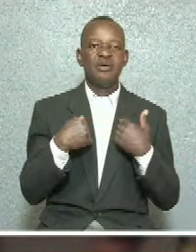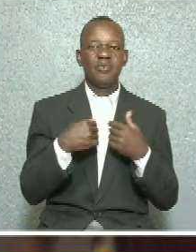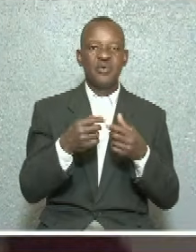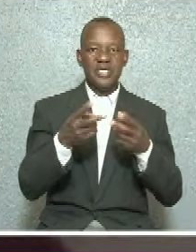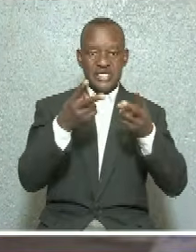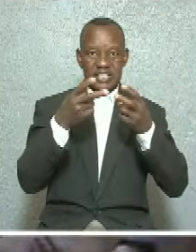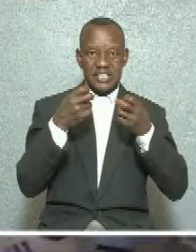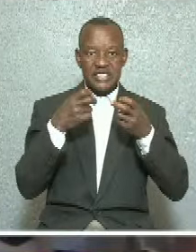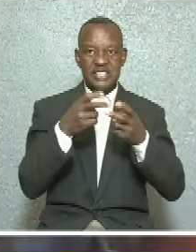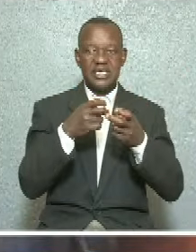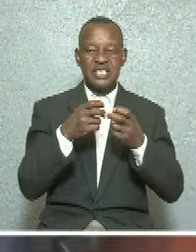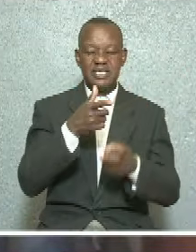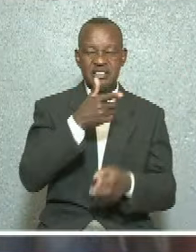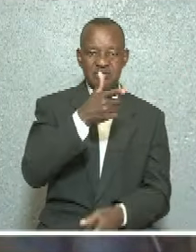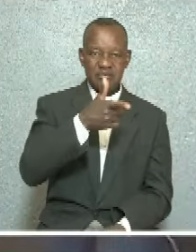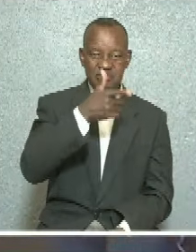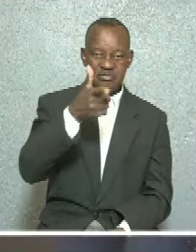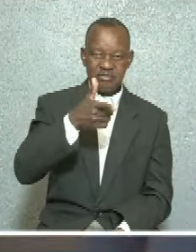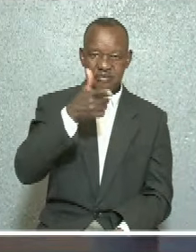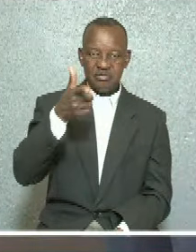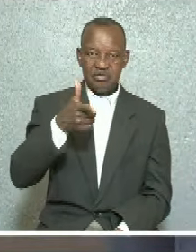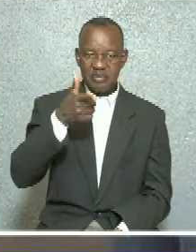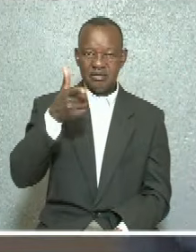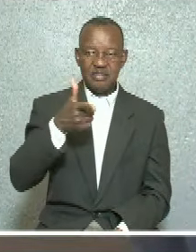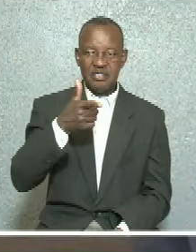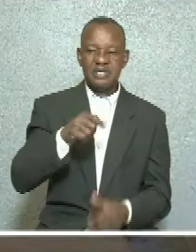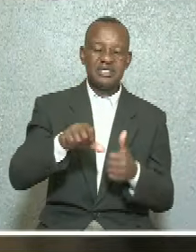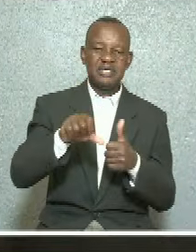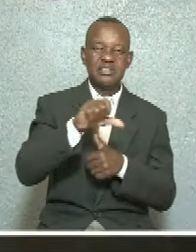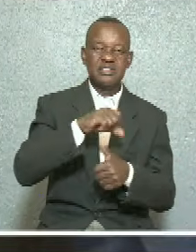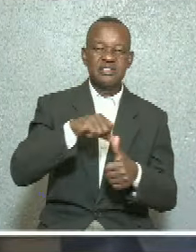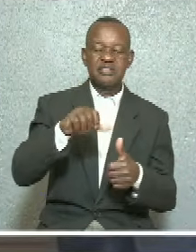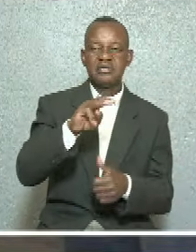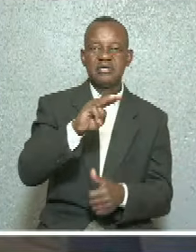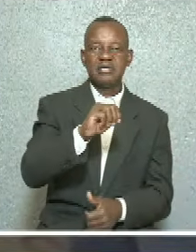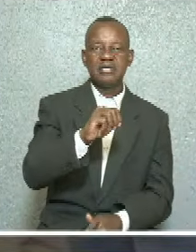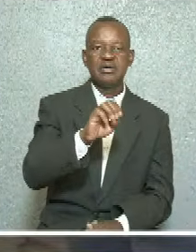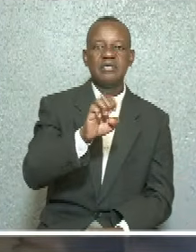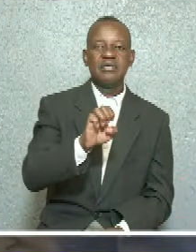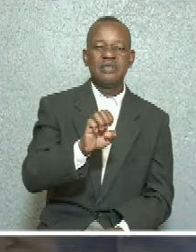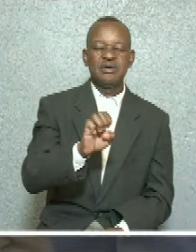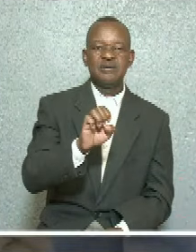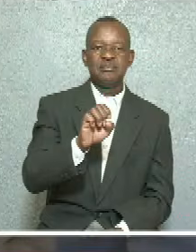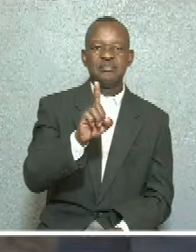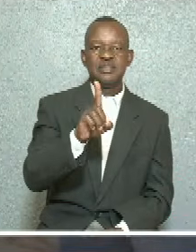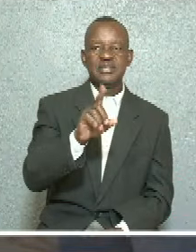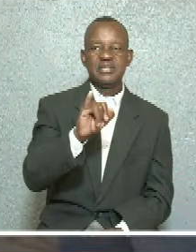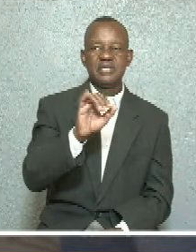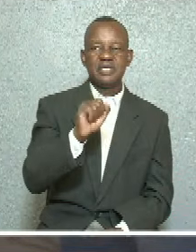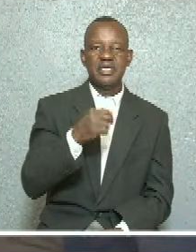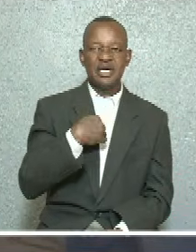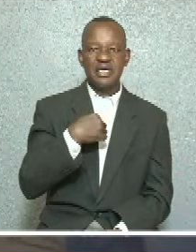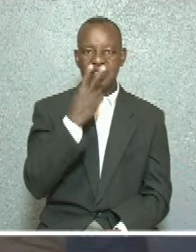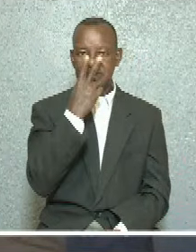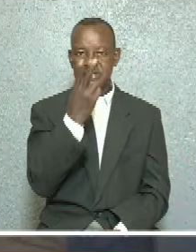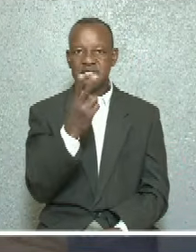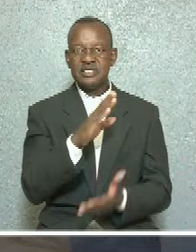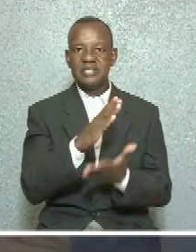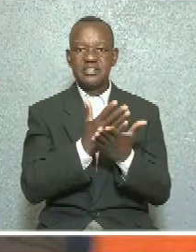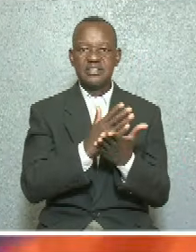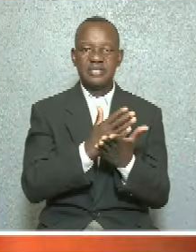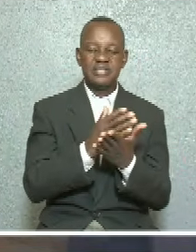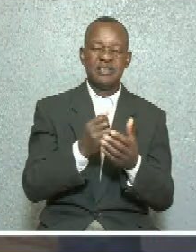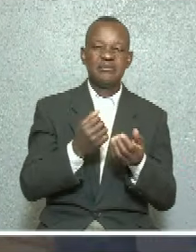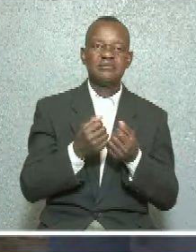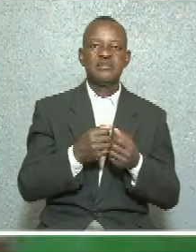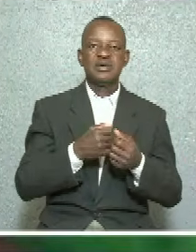and Facebook and Instagram. I'm sure we have some parents here. I had an engagement with one of the parents today. They just want